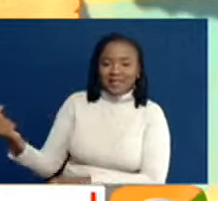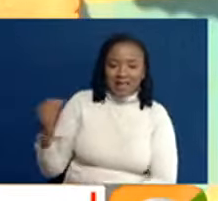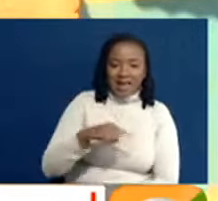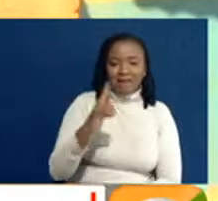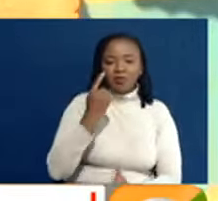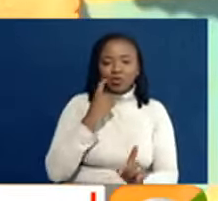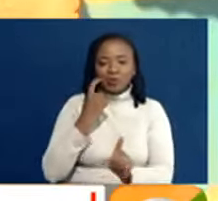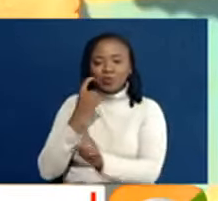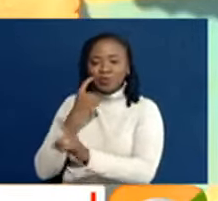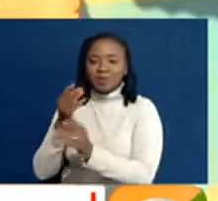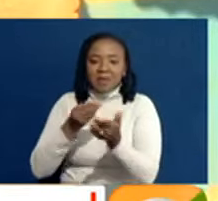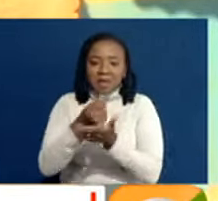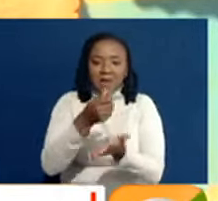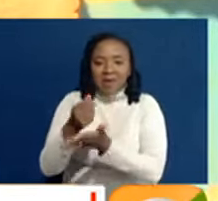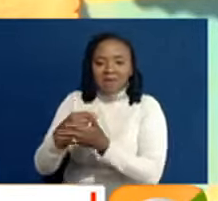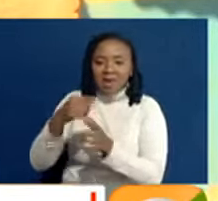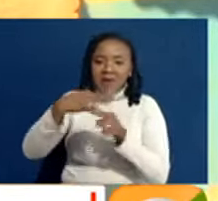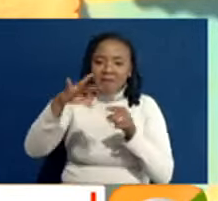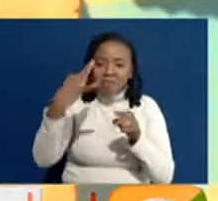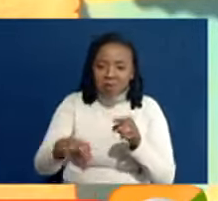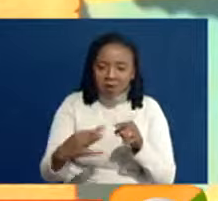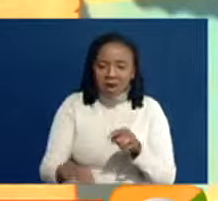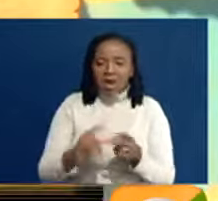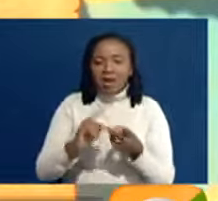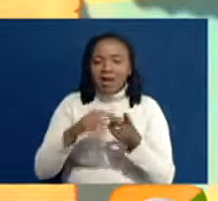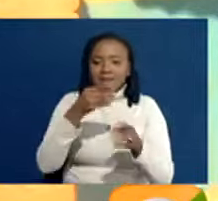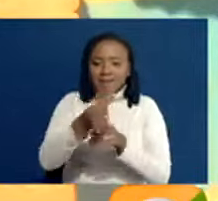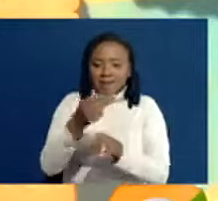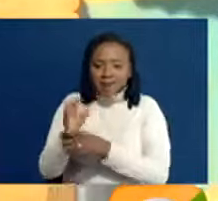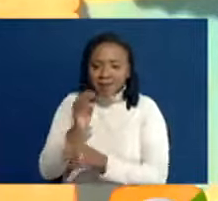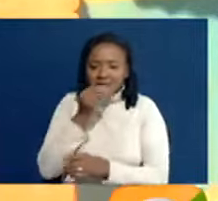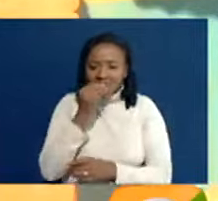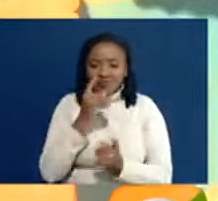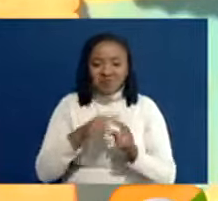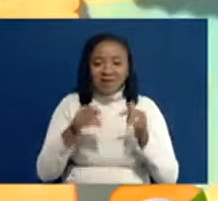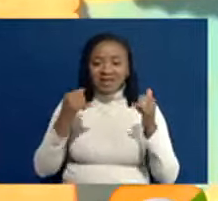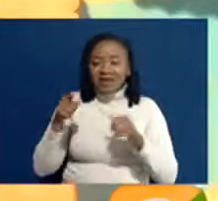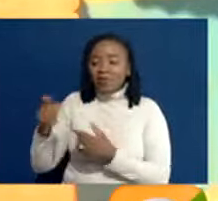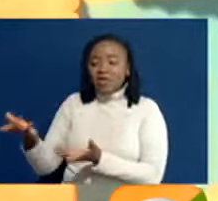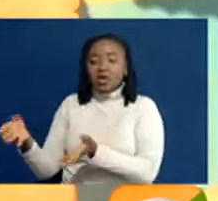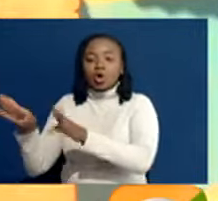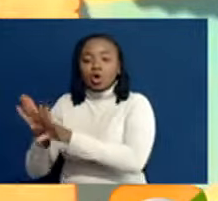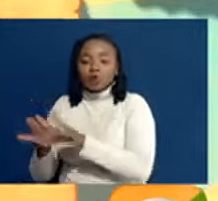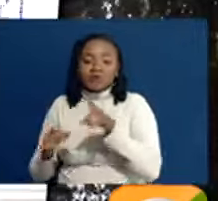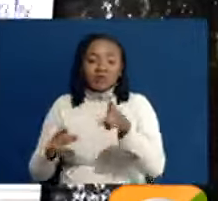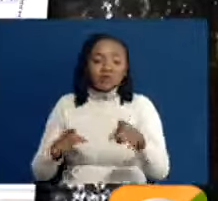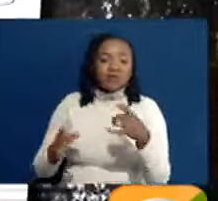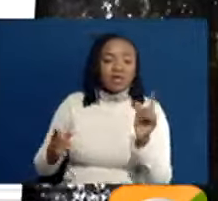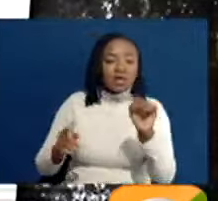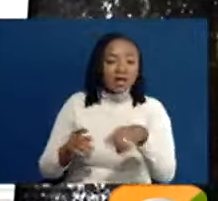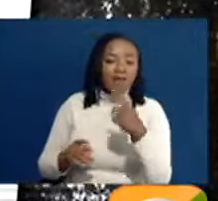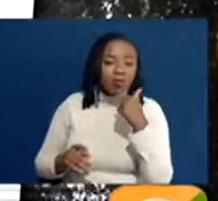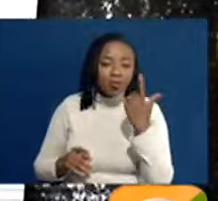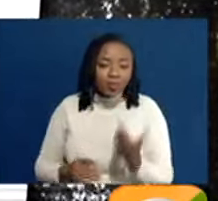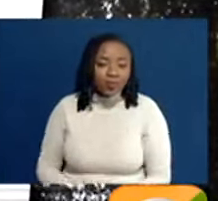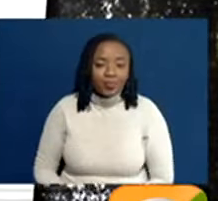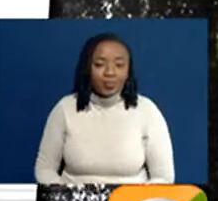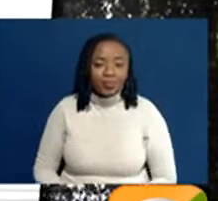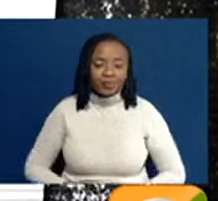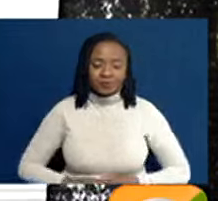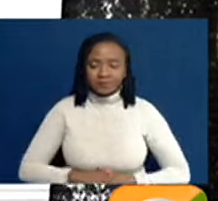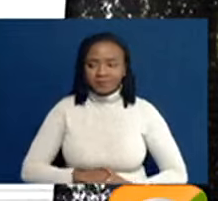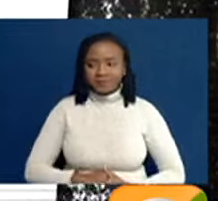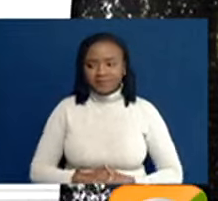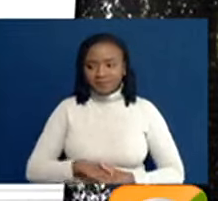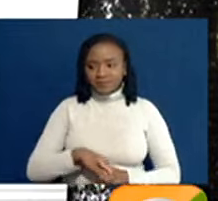tunasikia vizuri. Lakini sai watatoka wapi ndio wanunue vitu hapa Shibale? Maduka imefunga. The government, through a memorandum